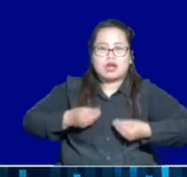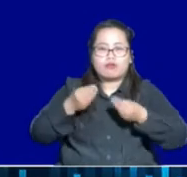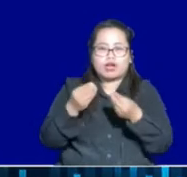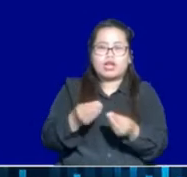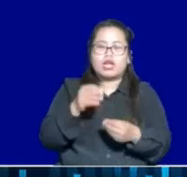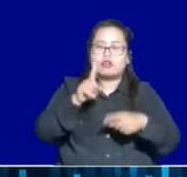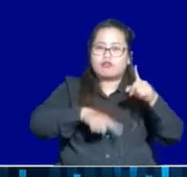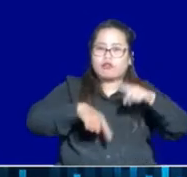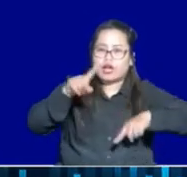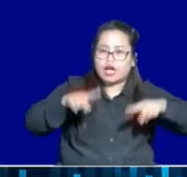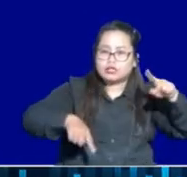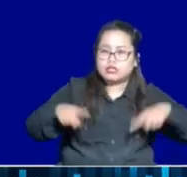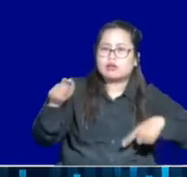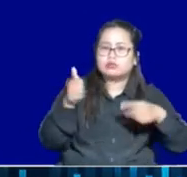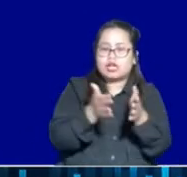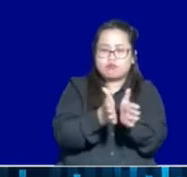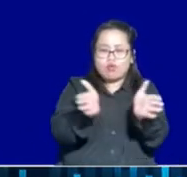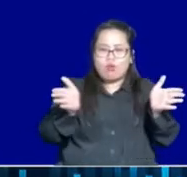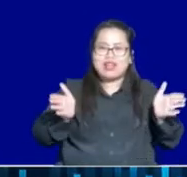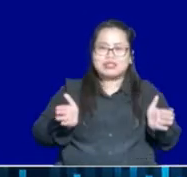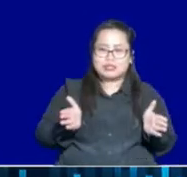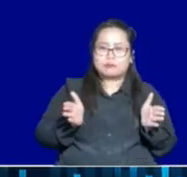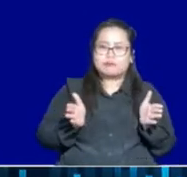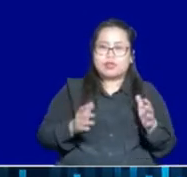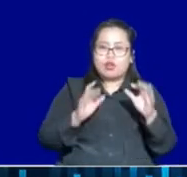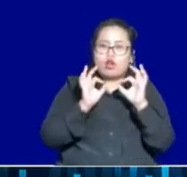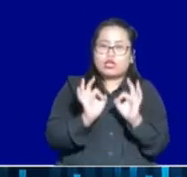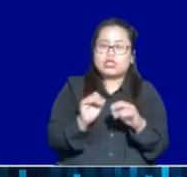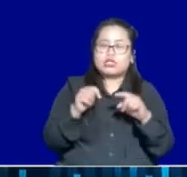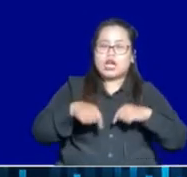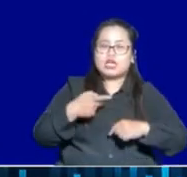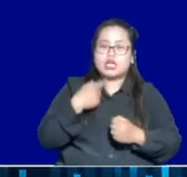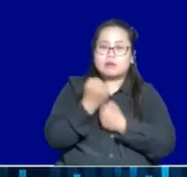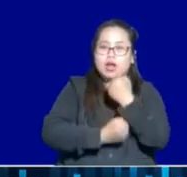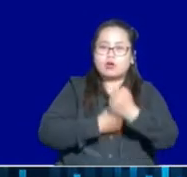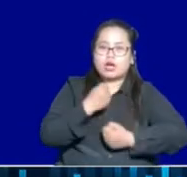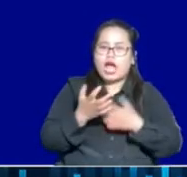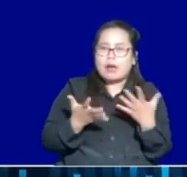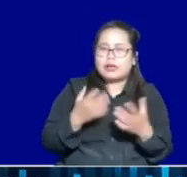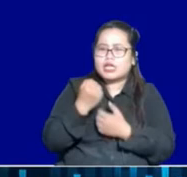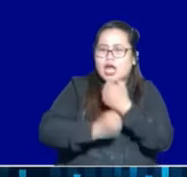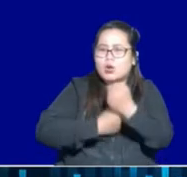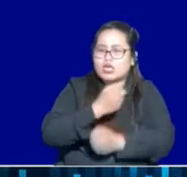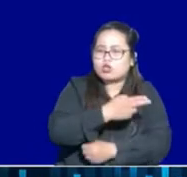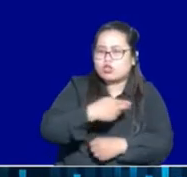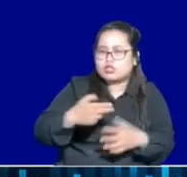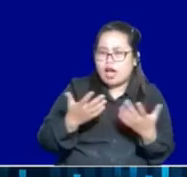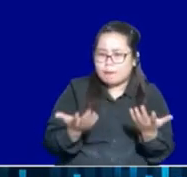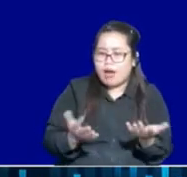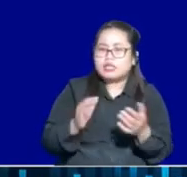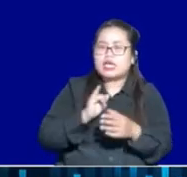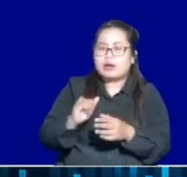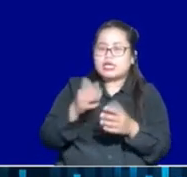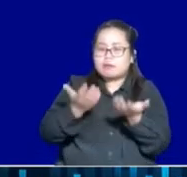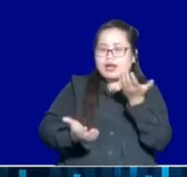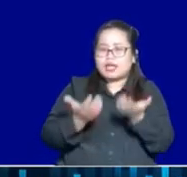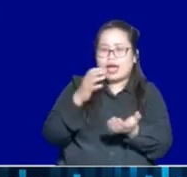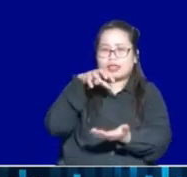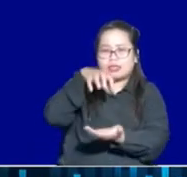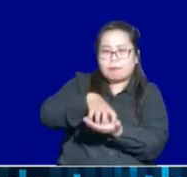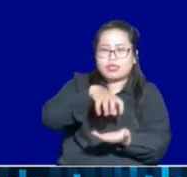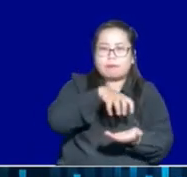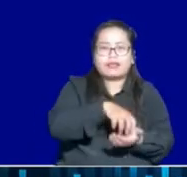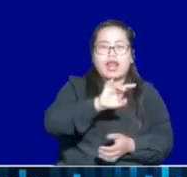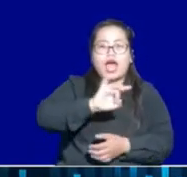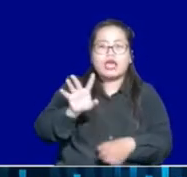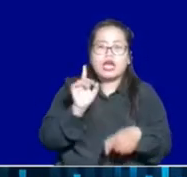Now, let me benchmark a little bit what Indonesia has done. Let me compare it to other places. So in South Korea, for example,